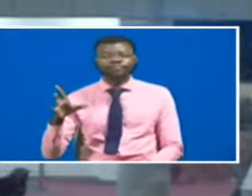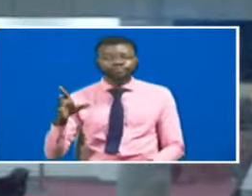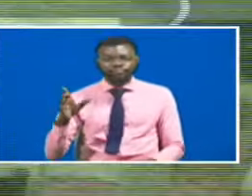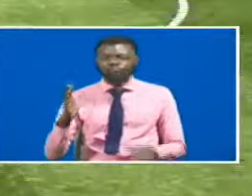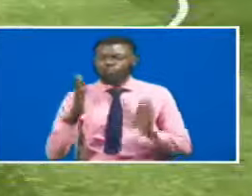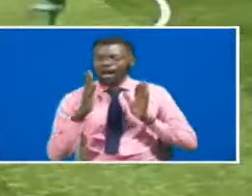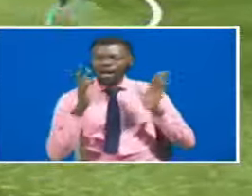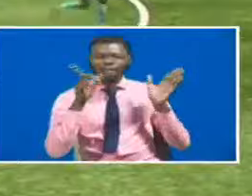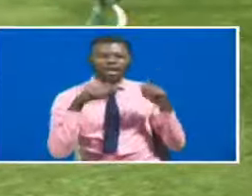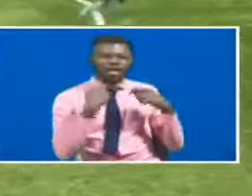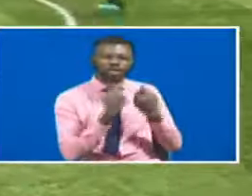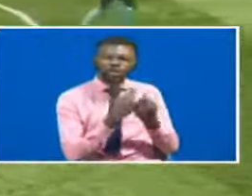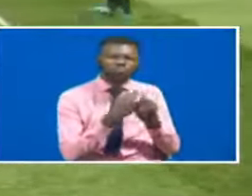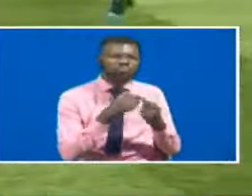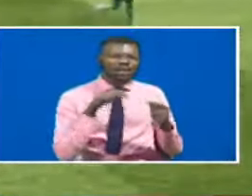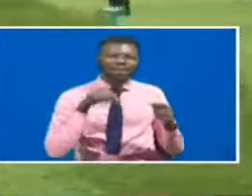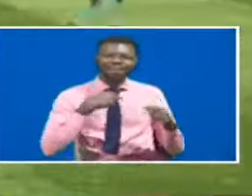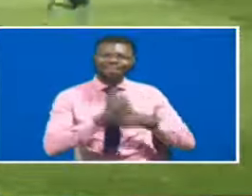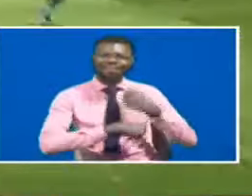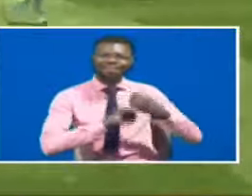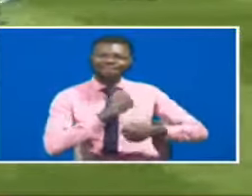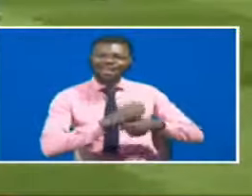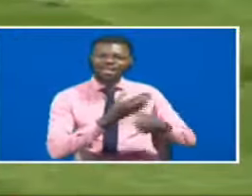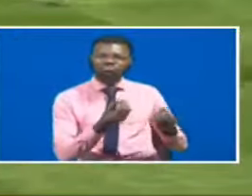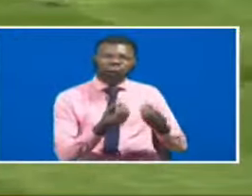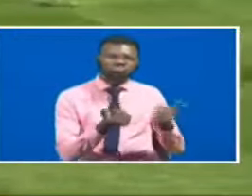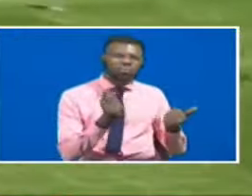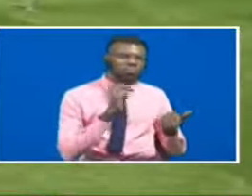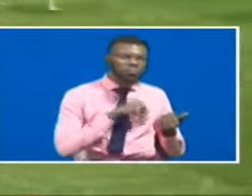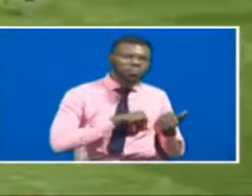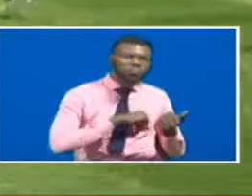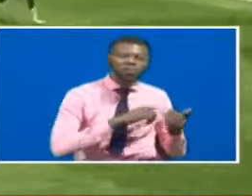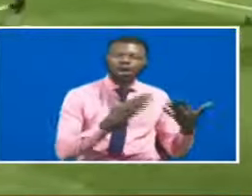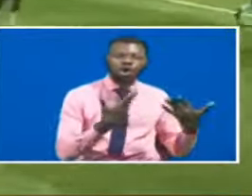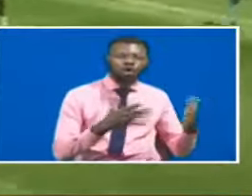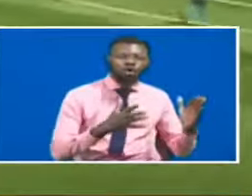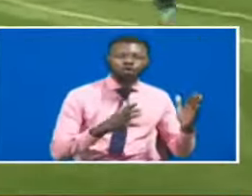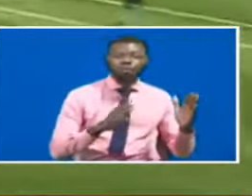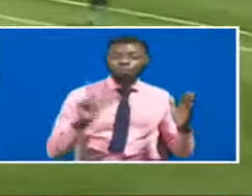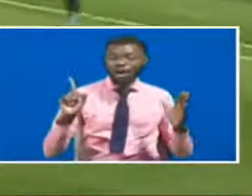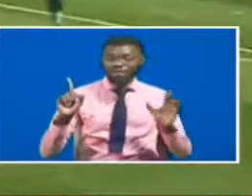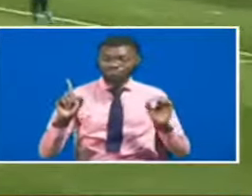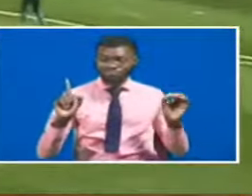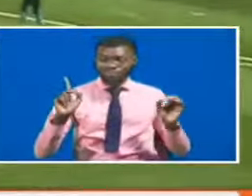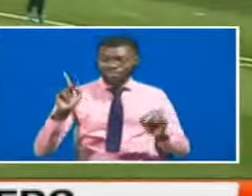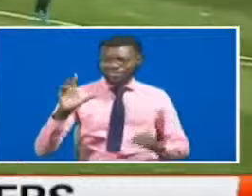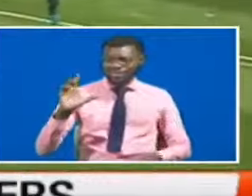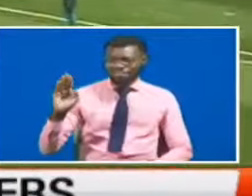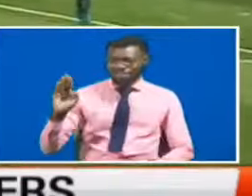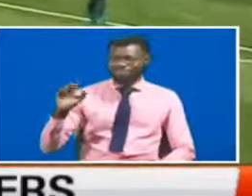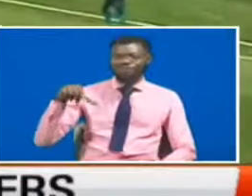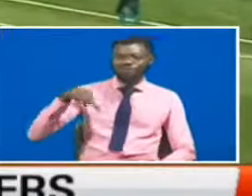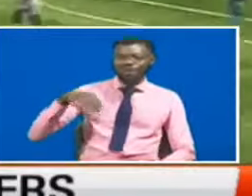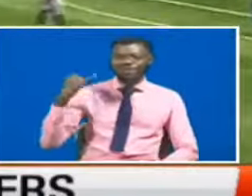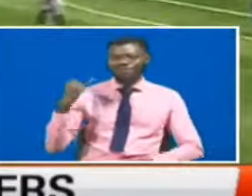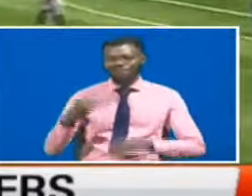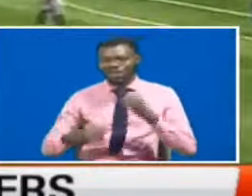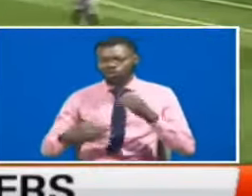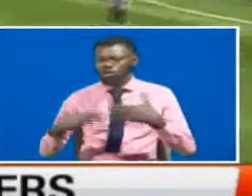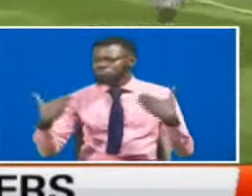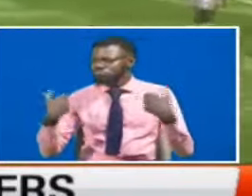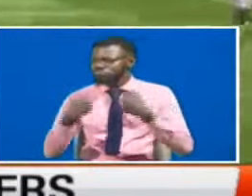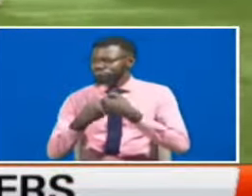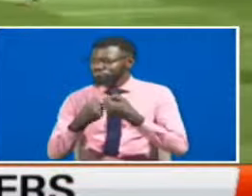knocked out of this year's tournament after suffering a 1-0 defeat to KCB in the quarterfinals played at the Dandora Stadium in